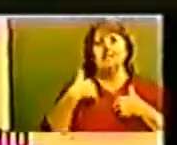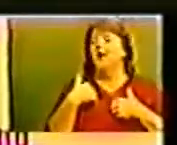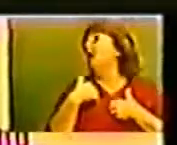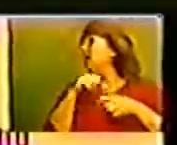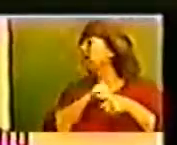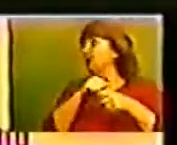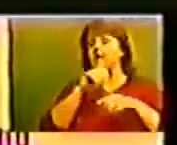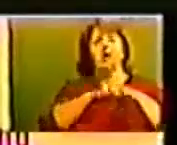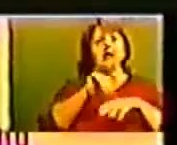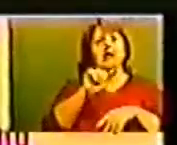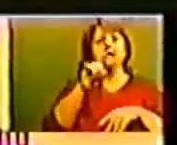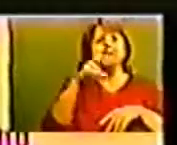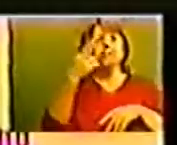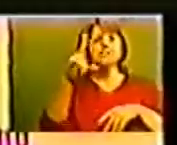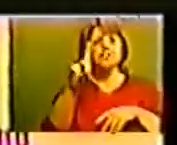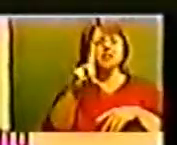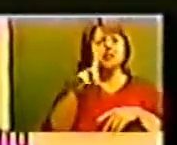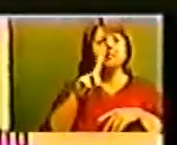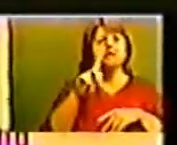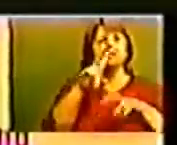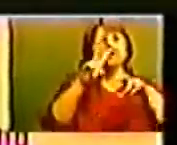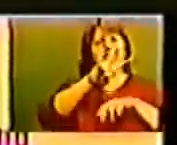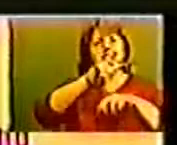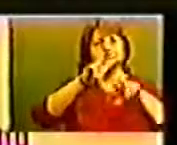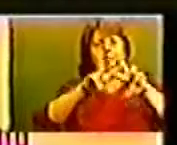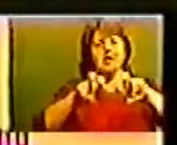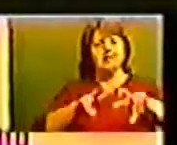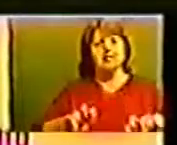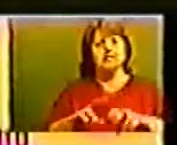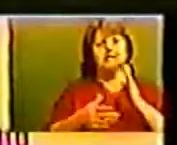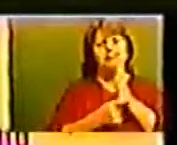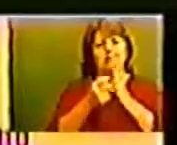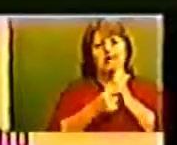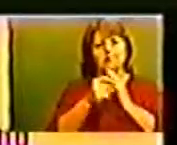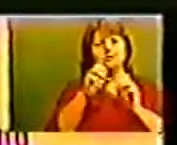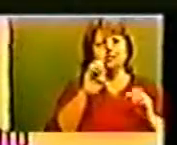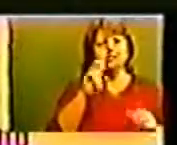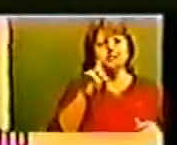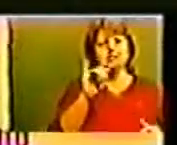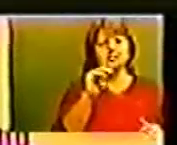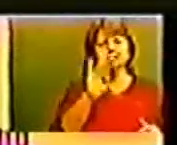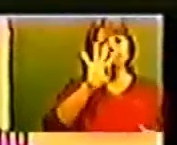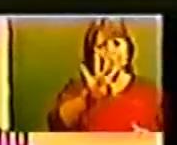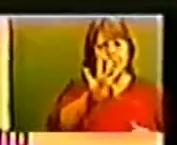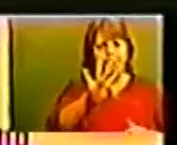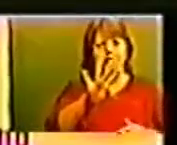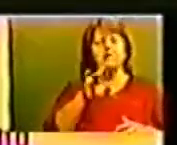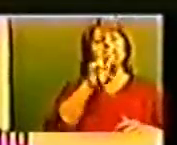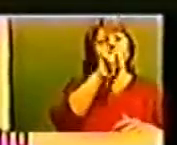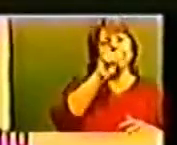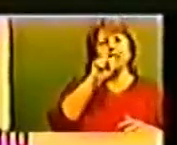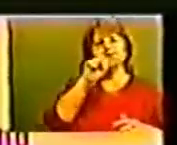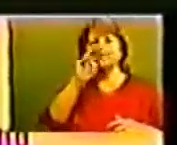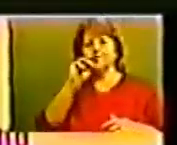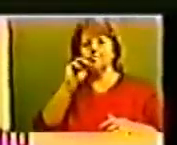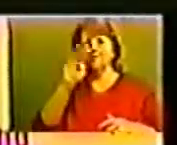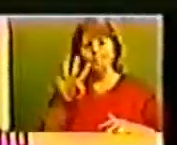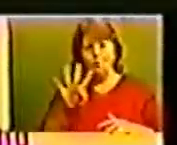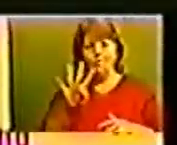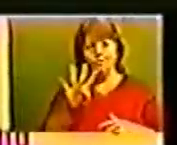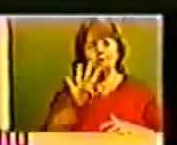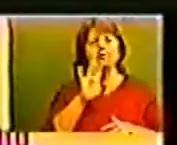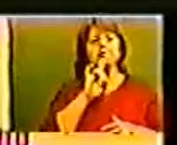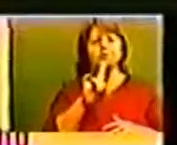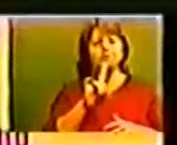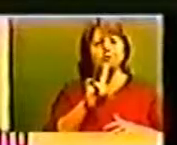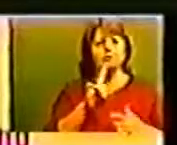ADHD. The Diagnostic and Statistic Manual, Edition 4, commonly known as the DSM-4,